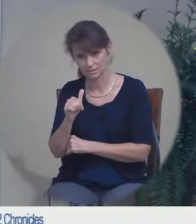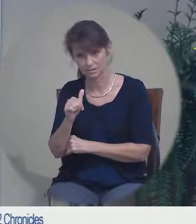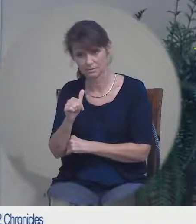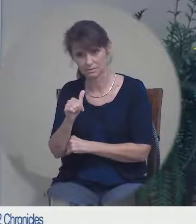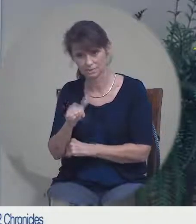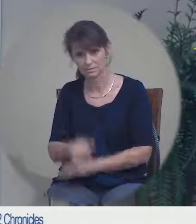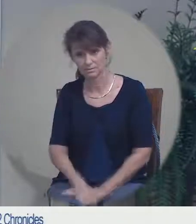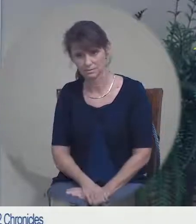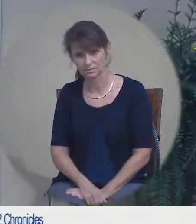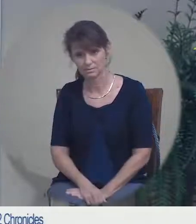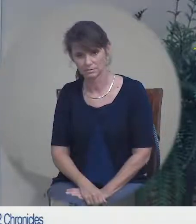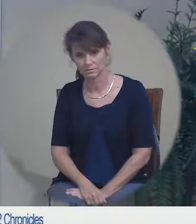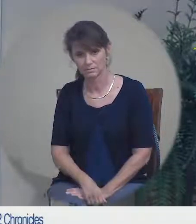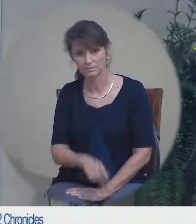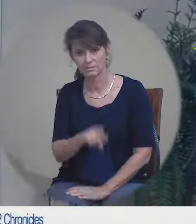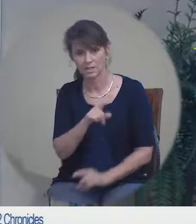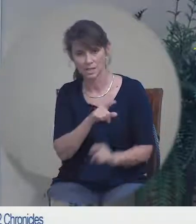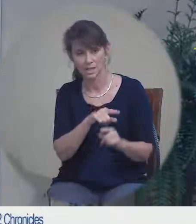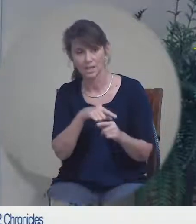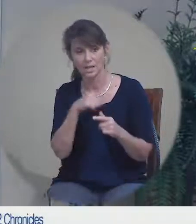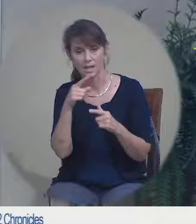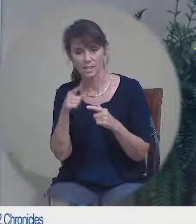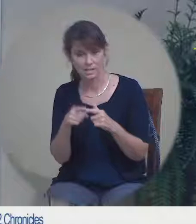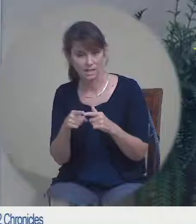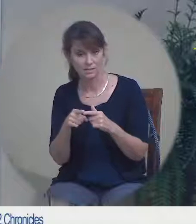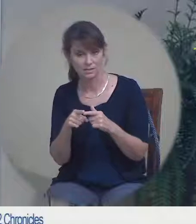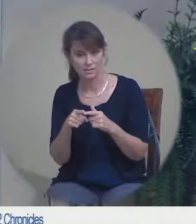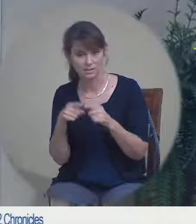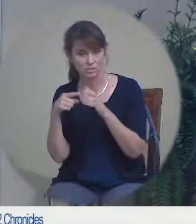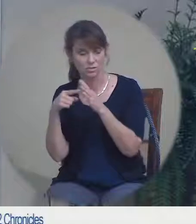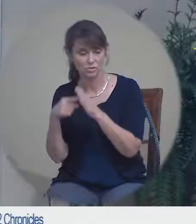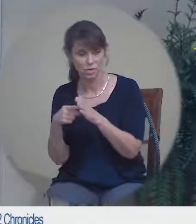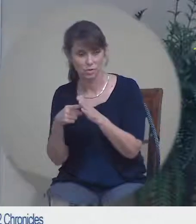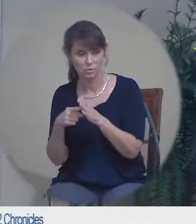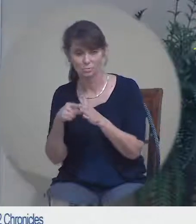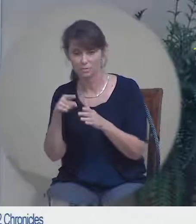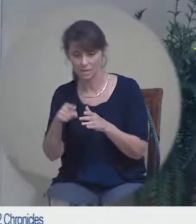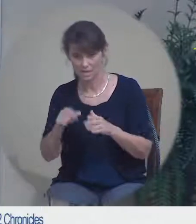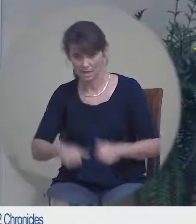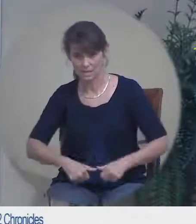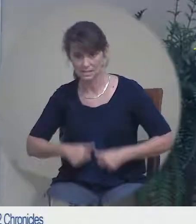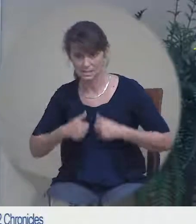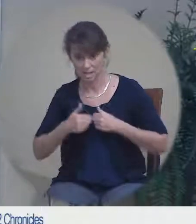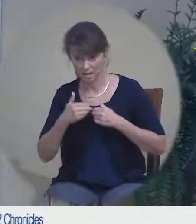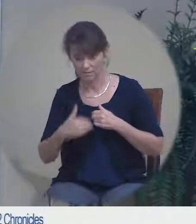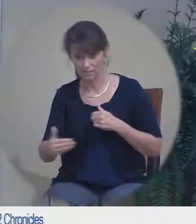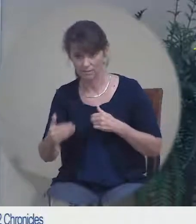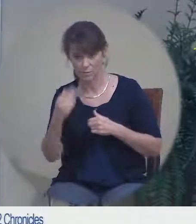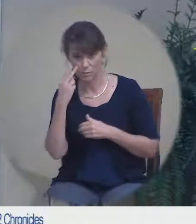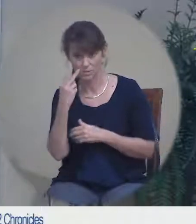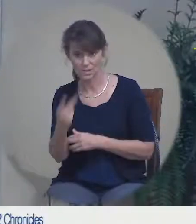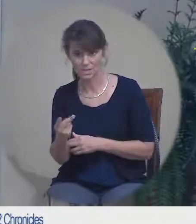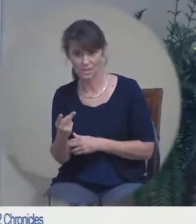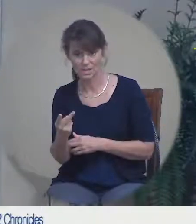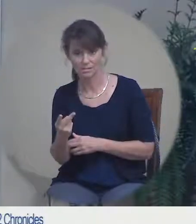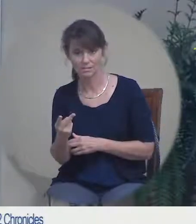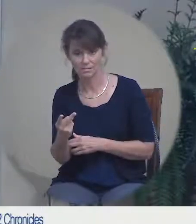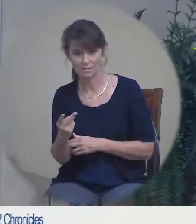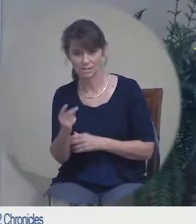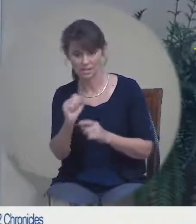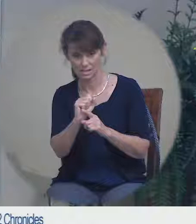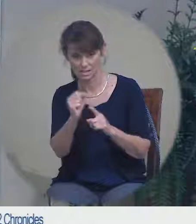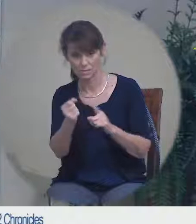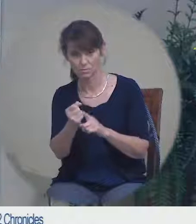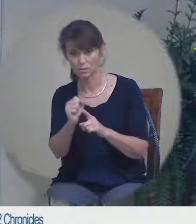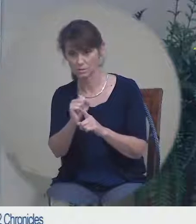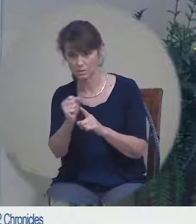2. And then you find it typified in how he lived in the following verses in chapter 14 and verses 4